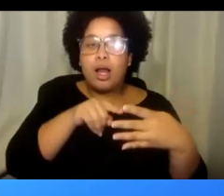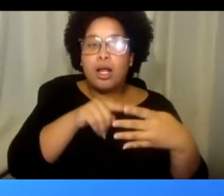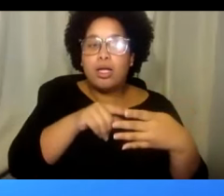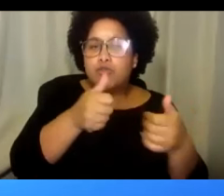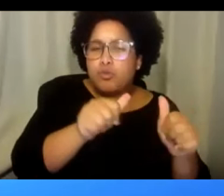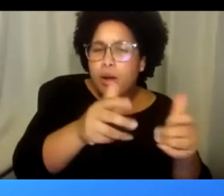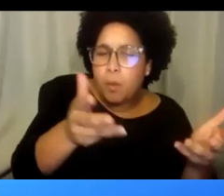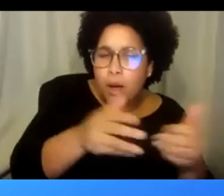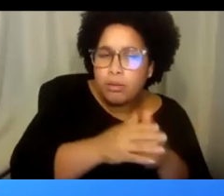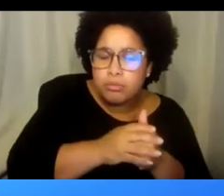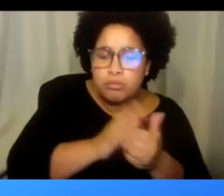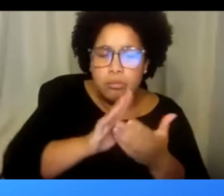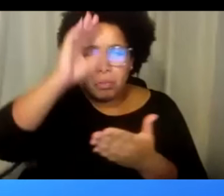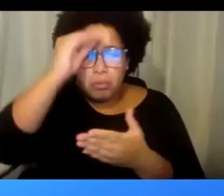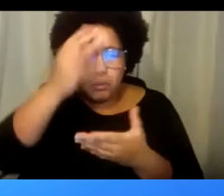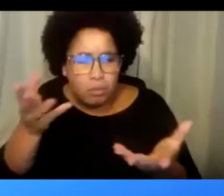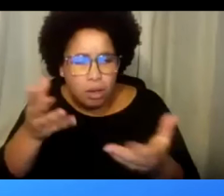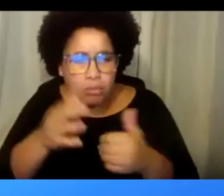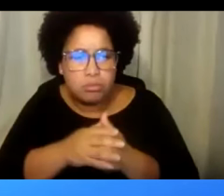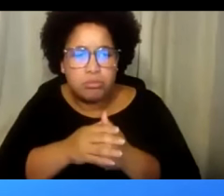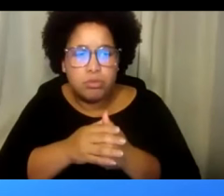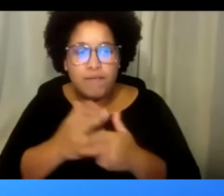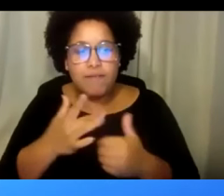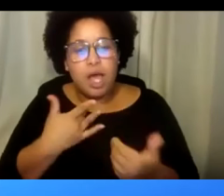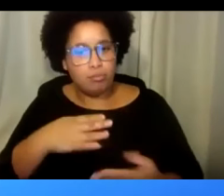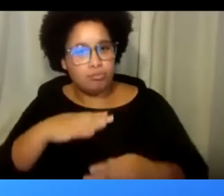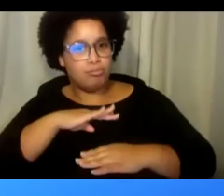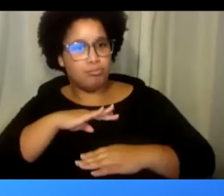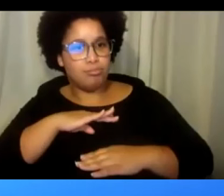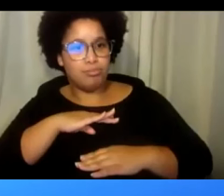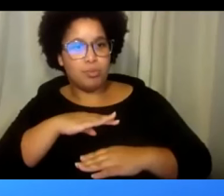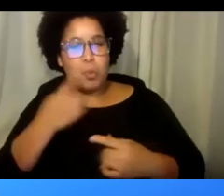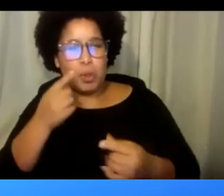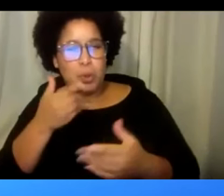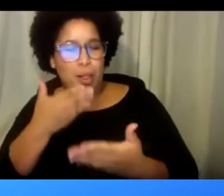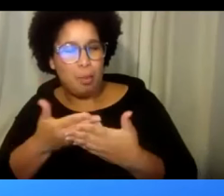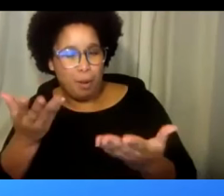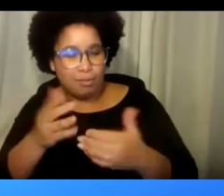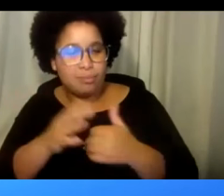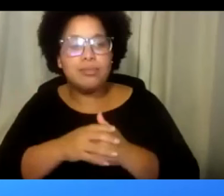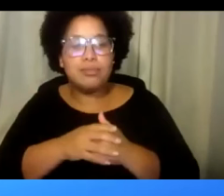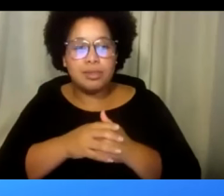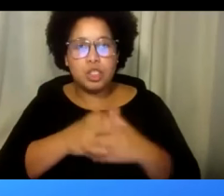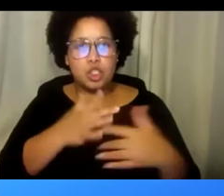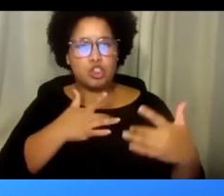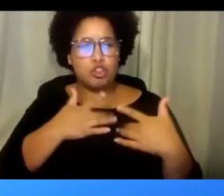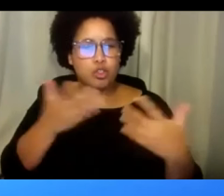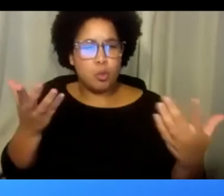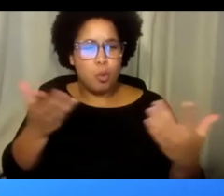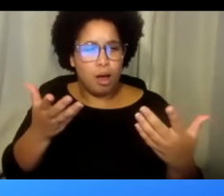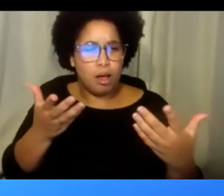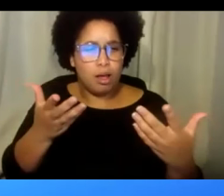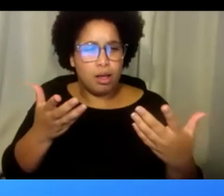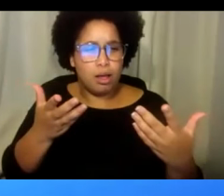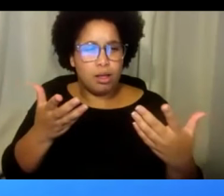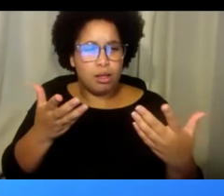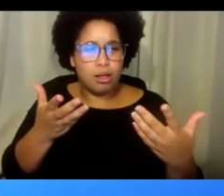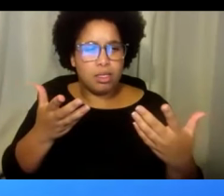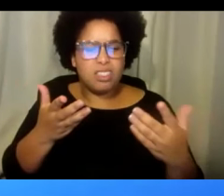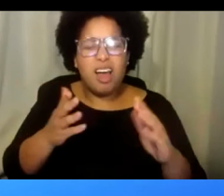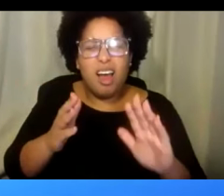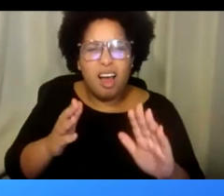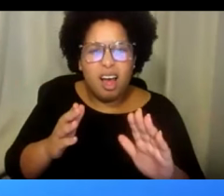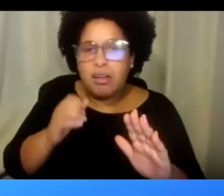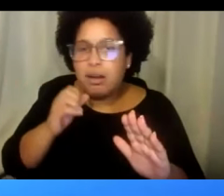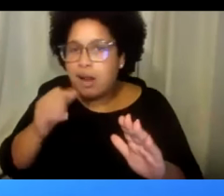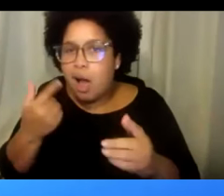What are you pleased about? In other words, what worked well? And what are you concerned about? That is, what didn't work well